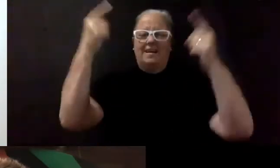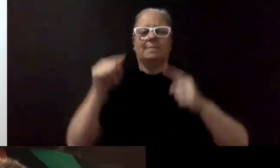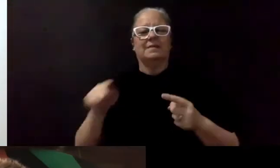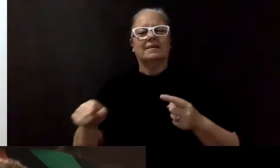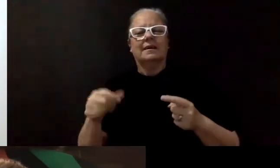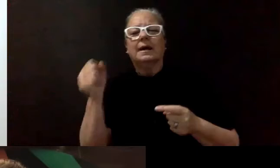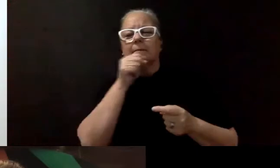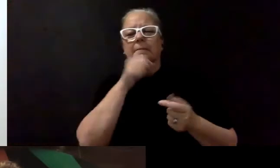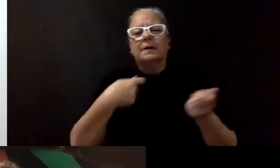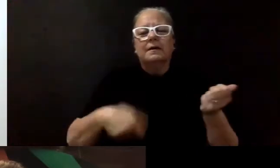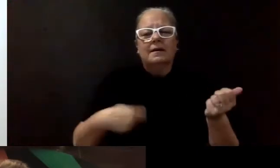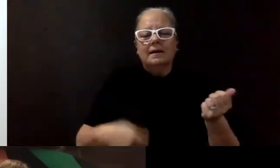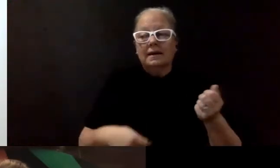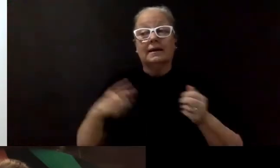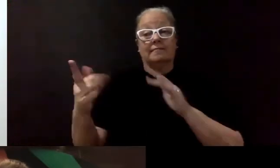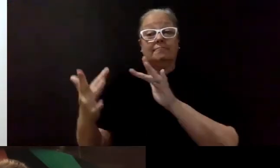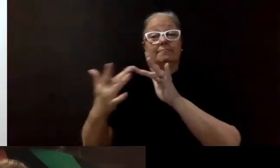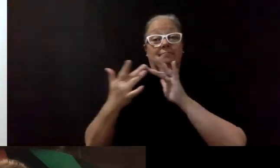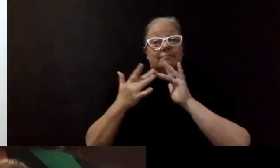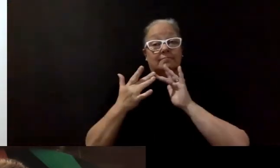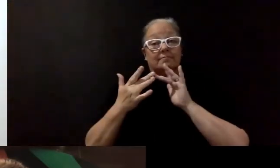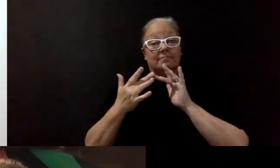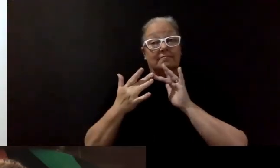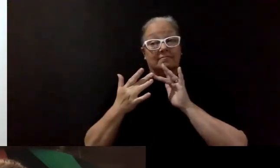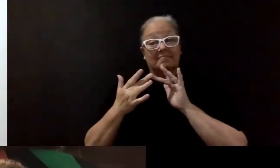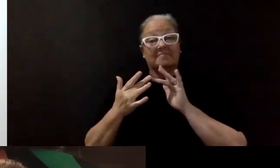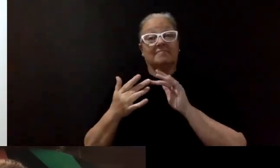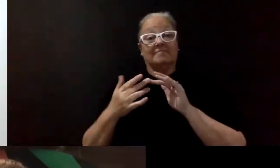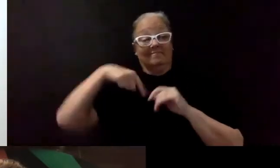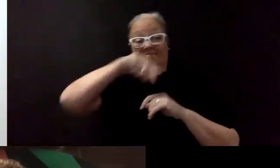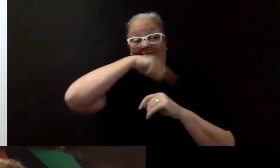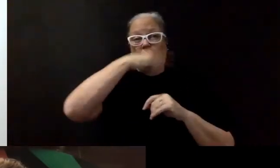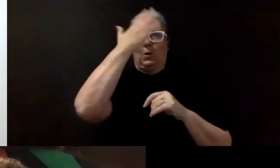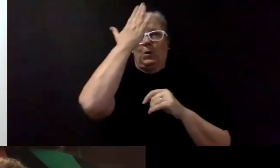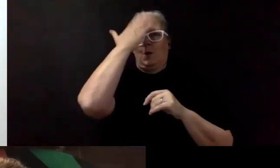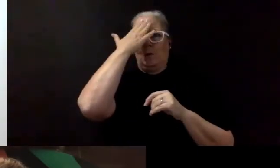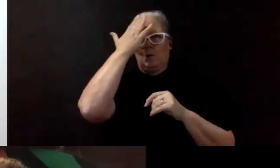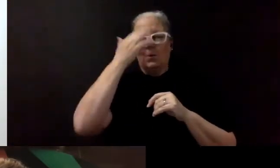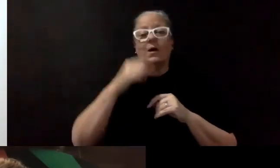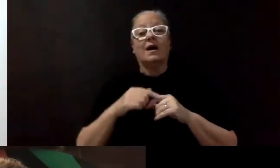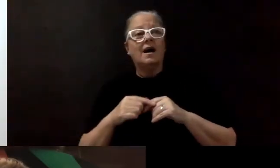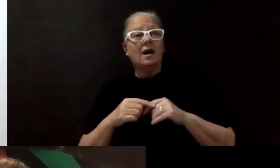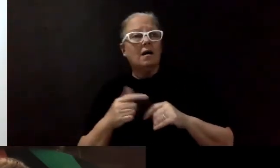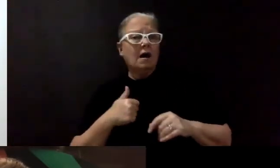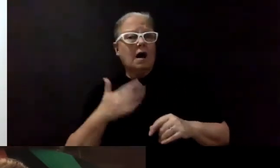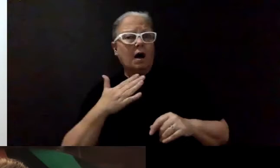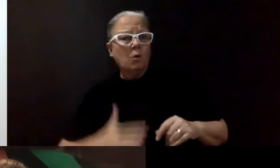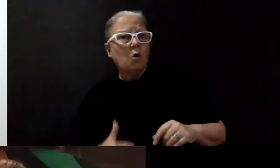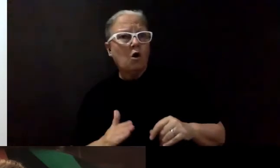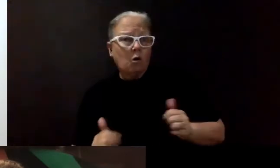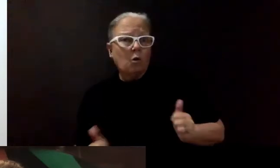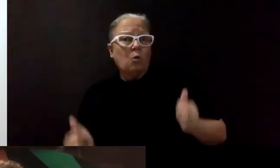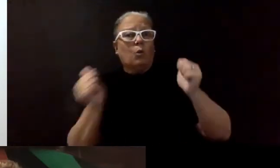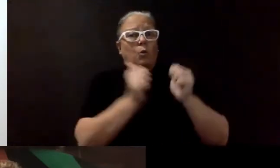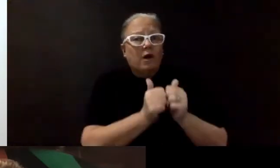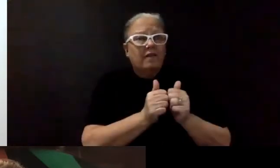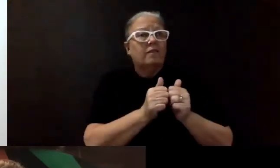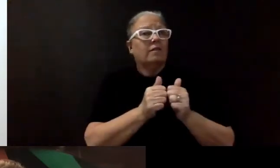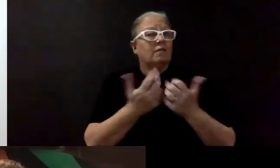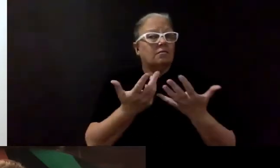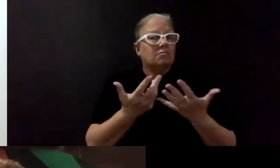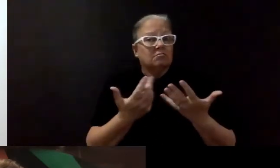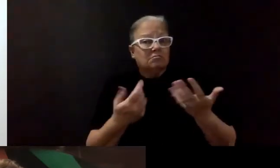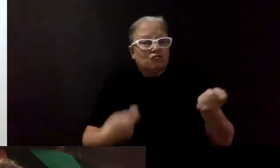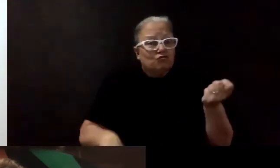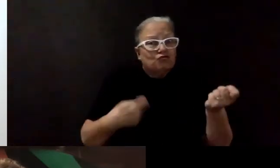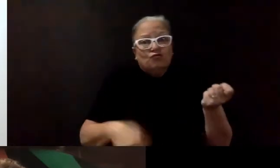out to us through a mutual friend and colleague and said, hey, I actually want to perform with you guys, which was incredible.